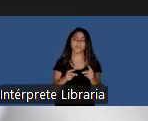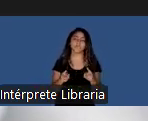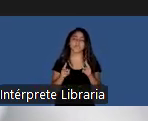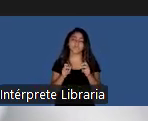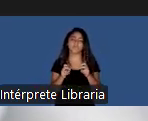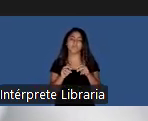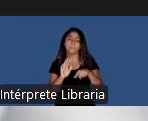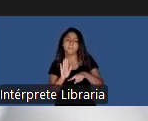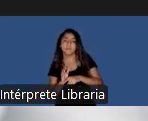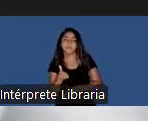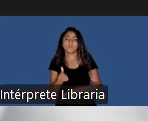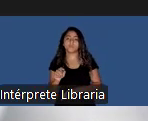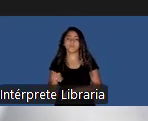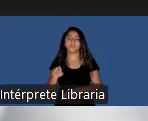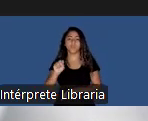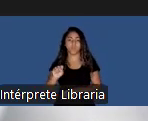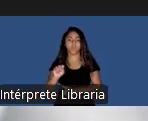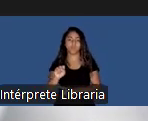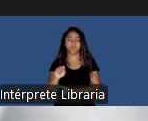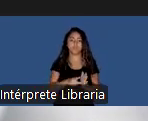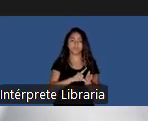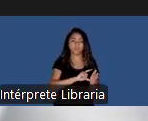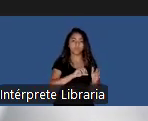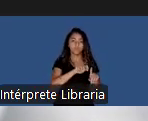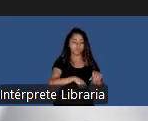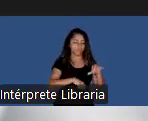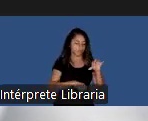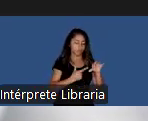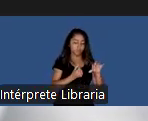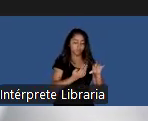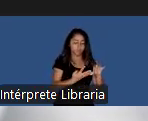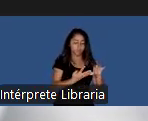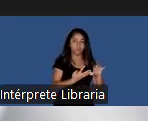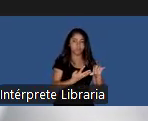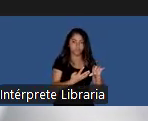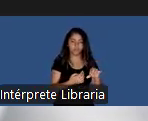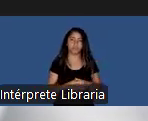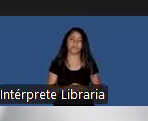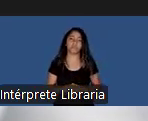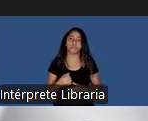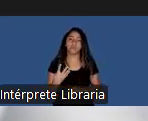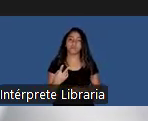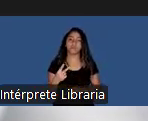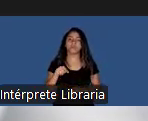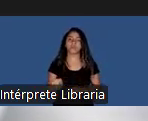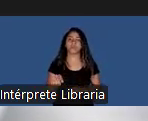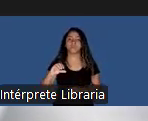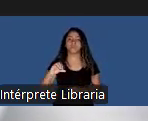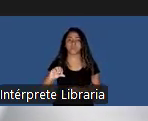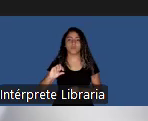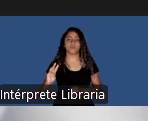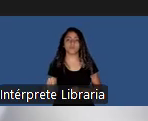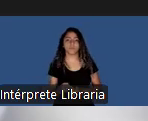the number that was minus 6.8 in the initial 9 months of 2023. And now we have a positive EBITDA of